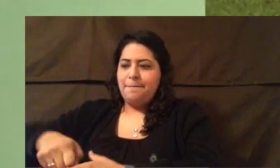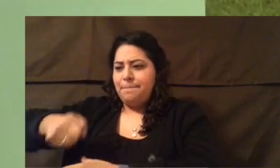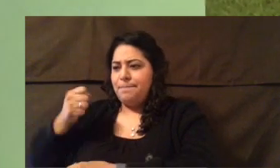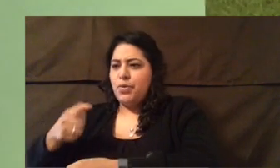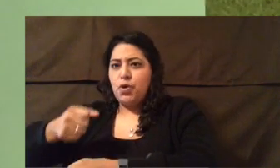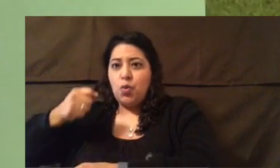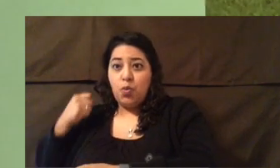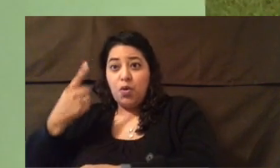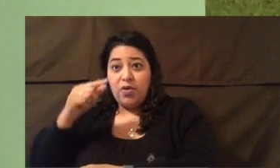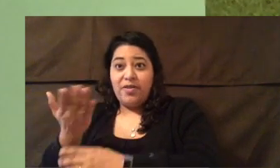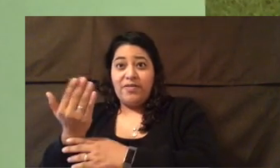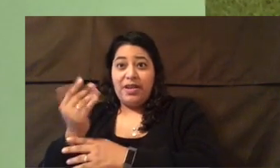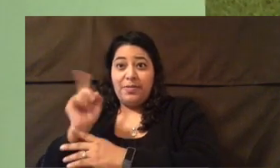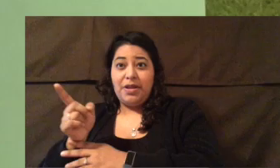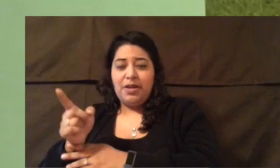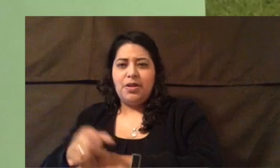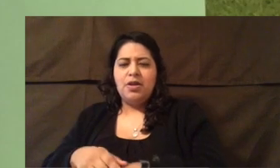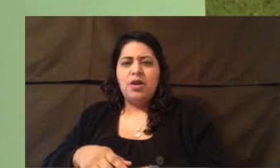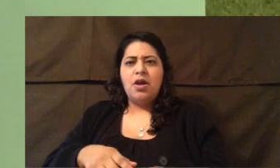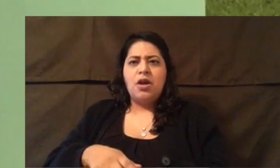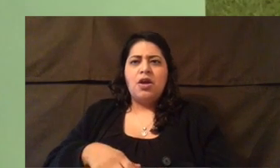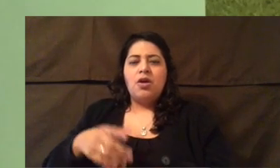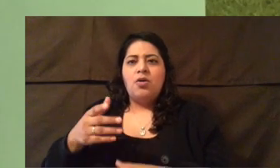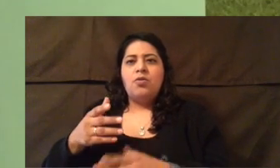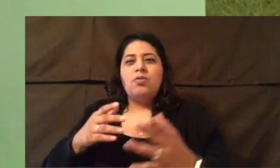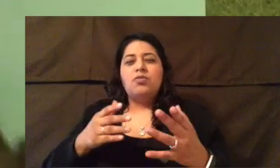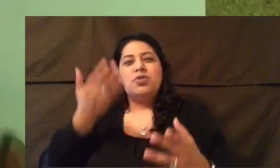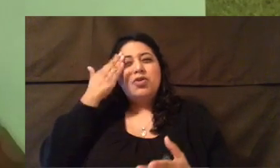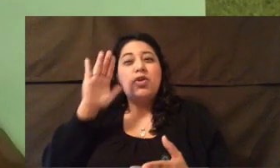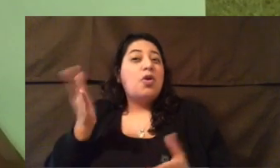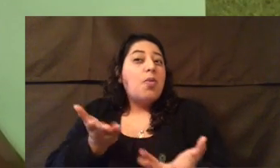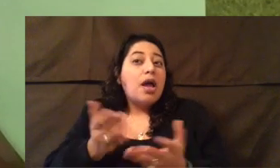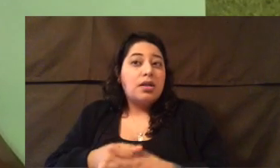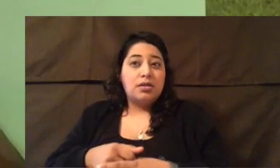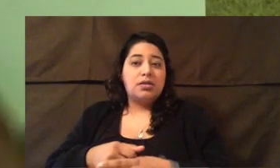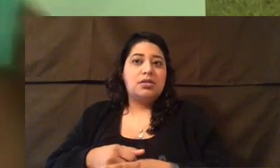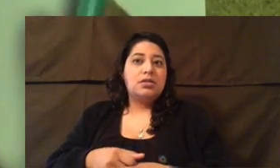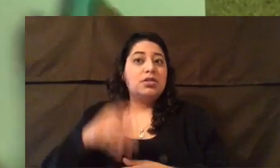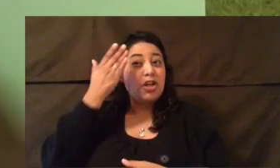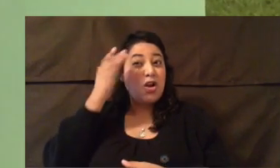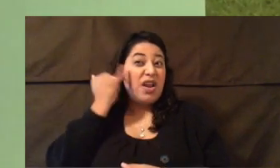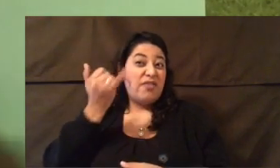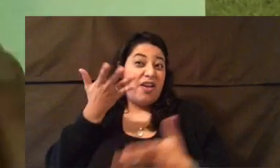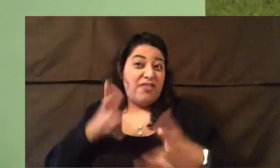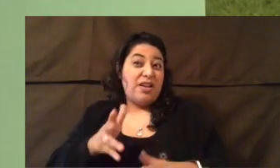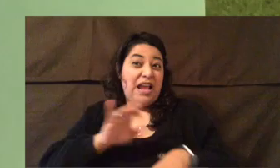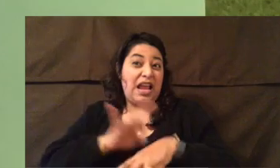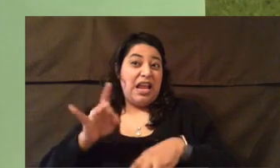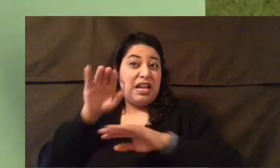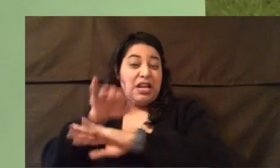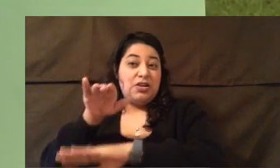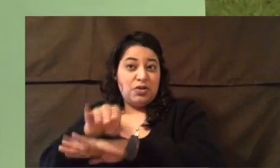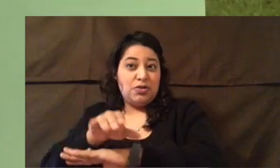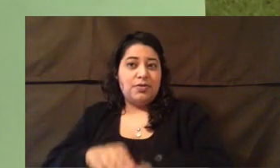for 15 minutes. And then what do we not know? What's unknown here? Well, we don't know if she'll be finished by 8